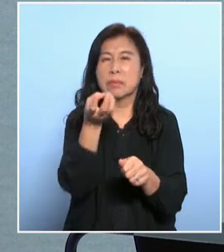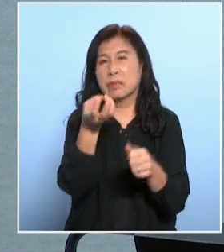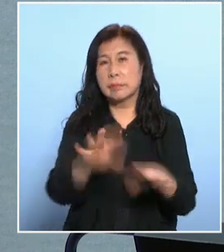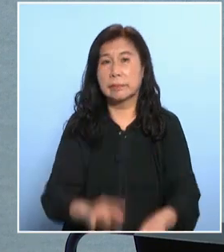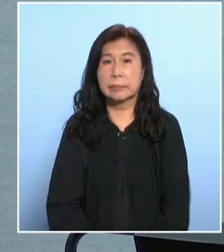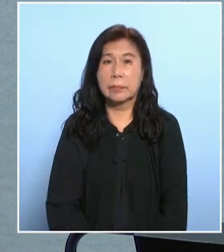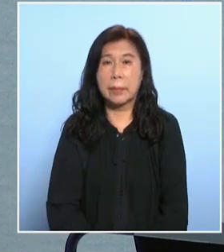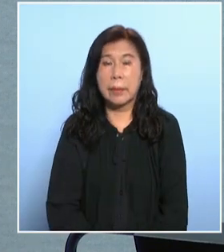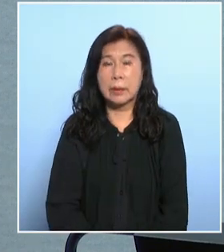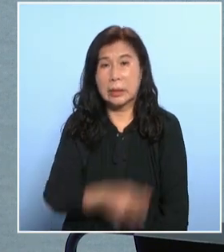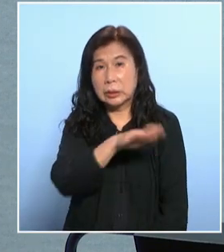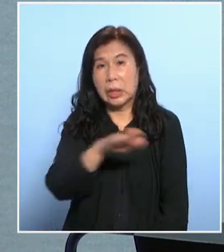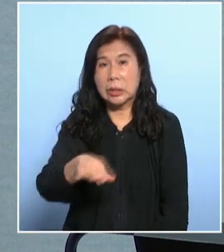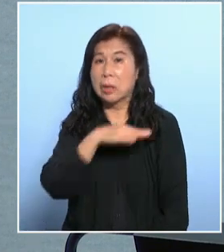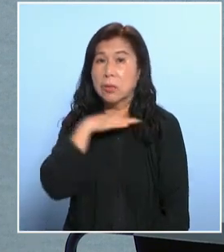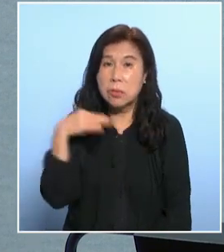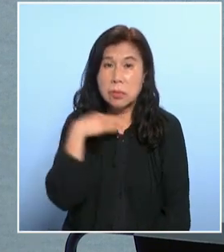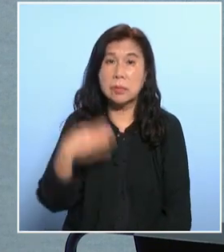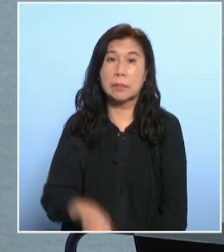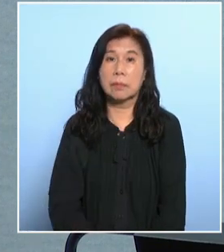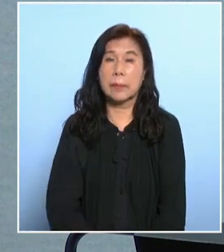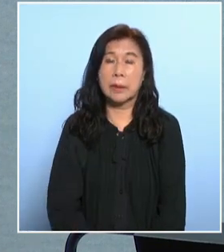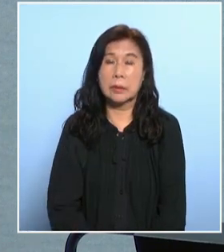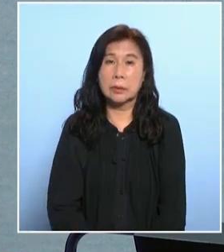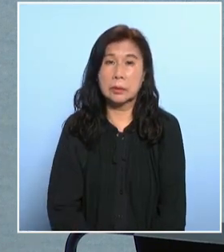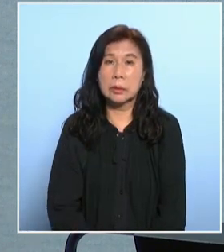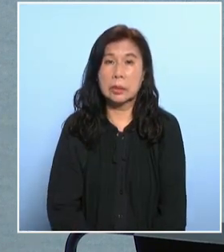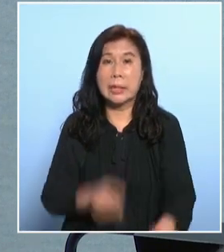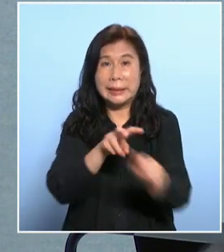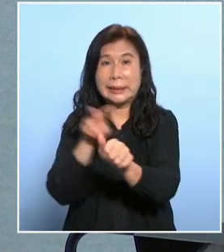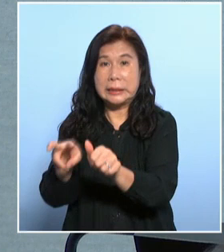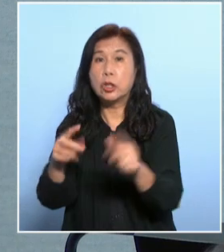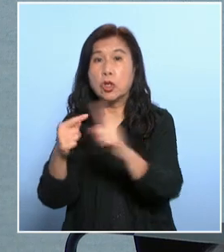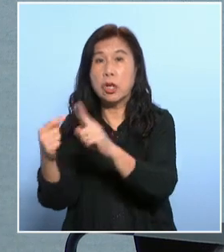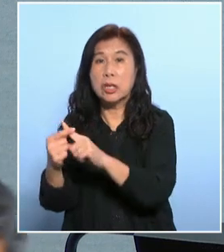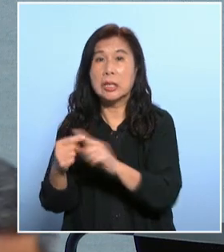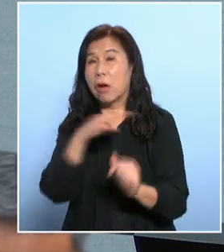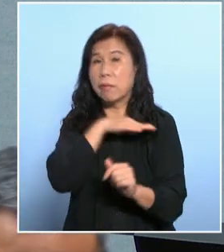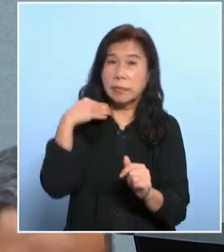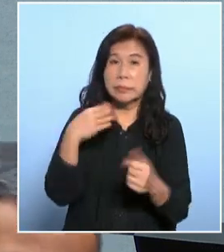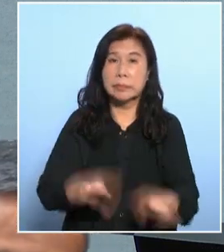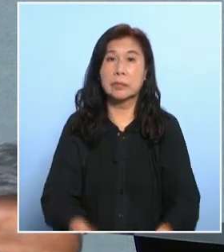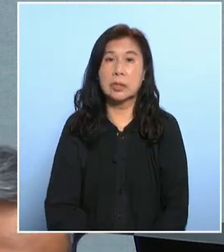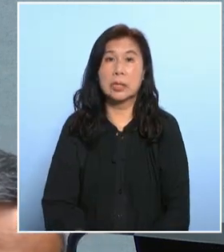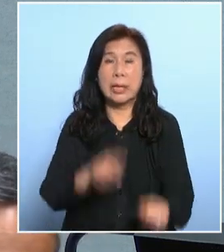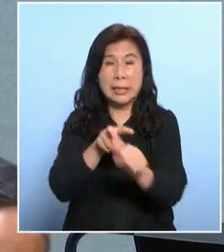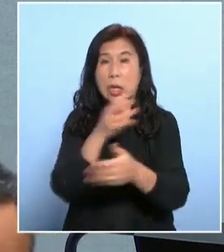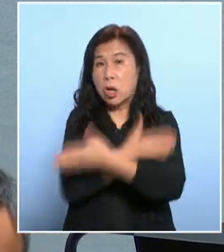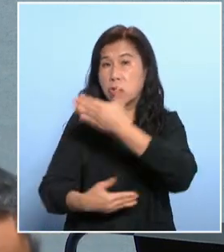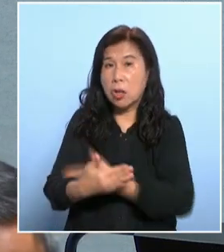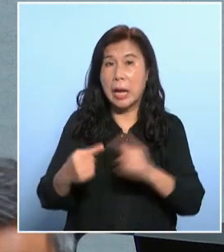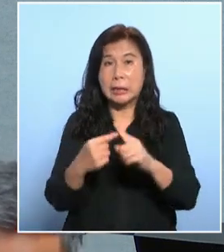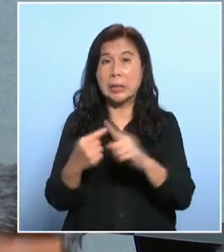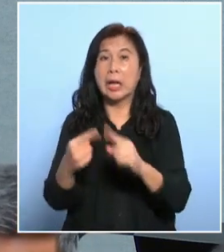But I don't think that is as effective. The suicide rate for young people has been on the increase,